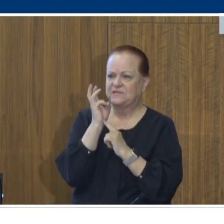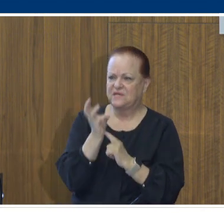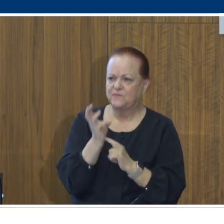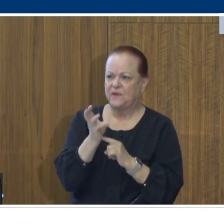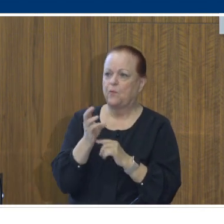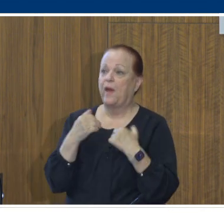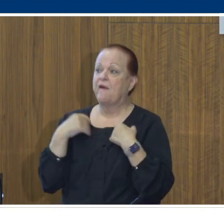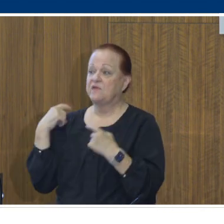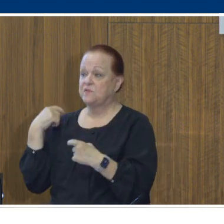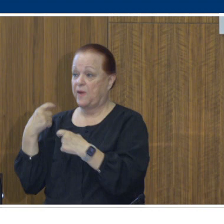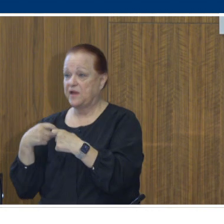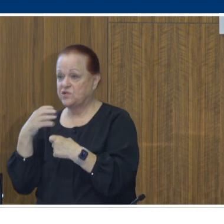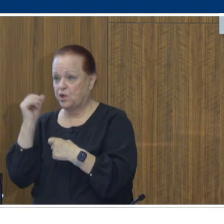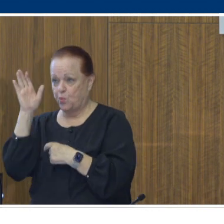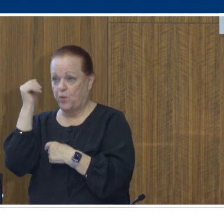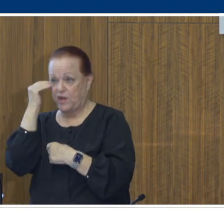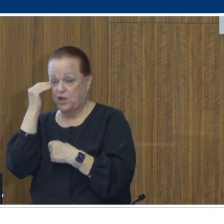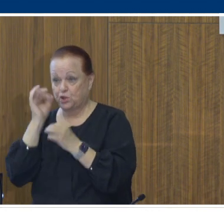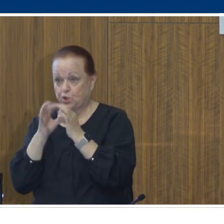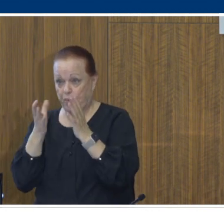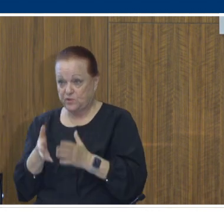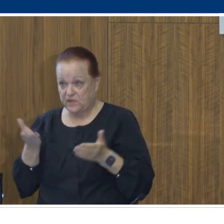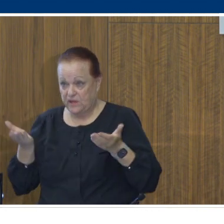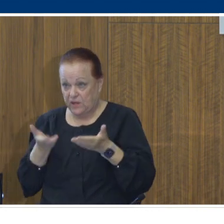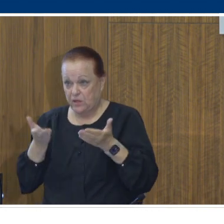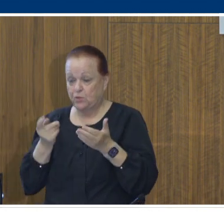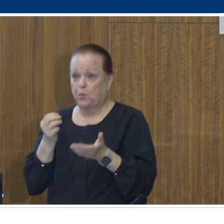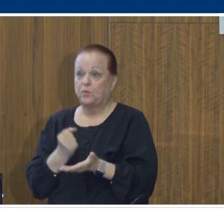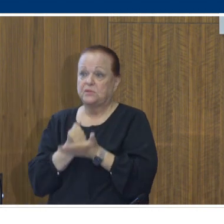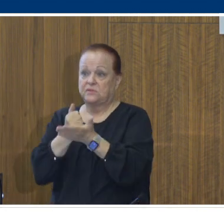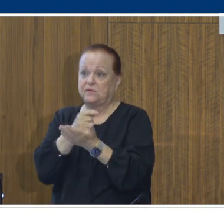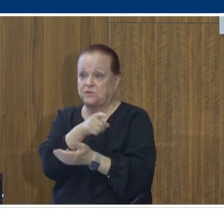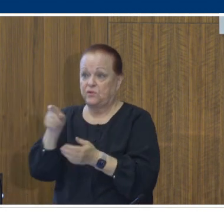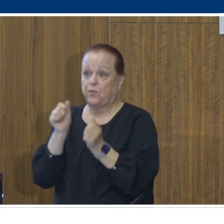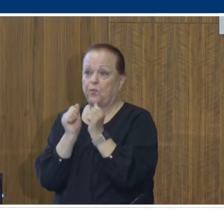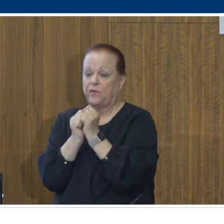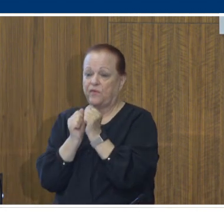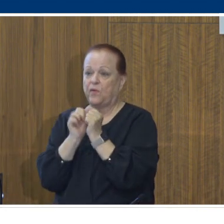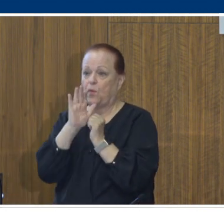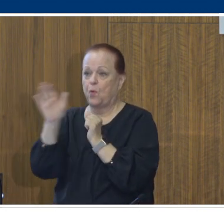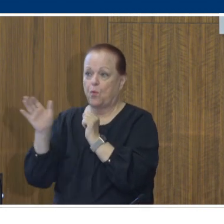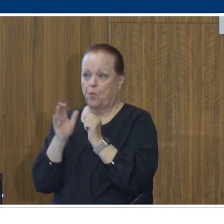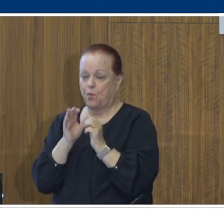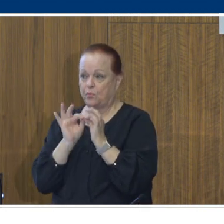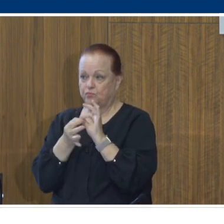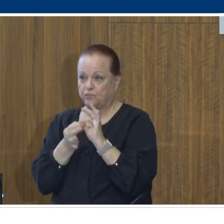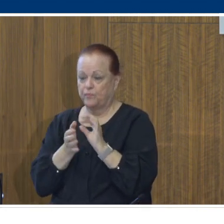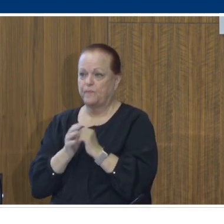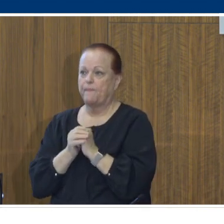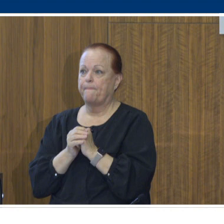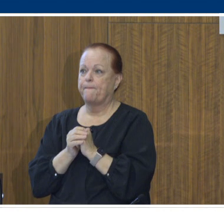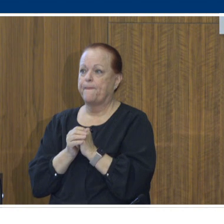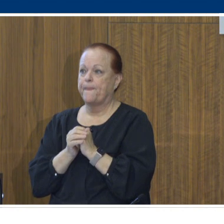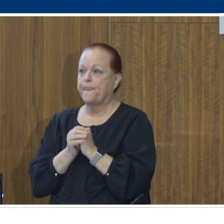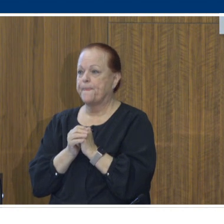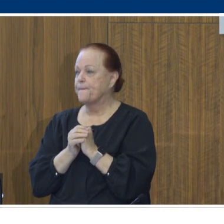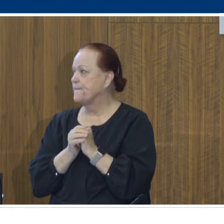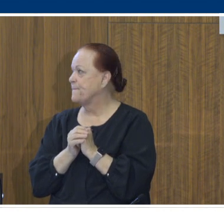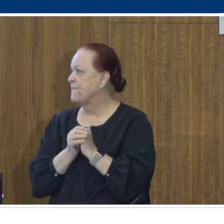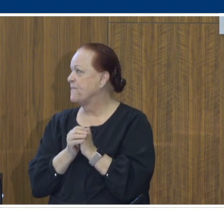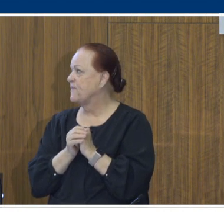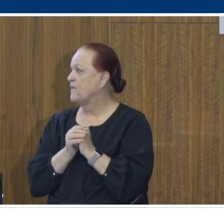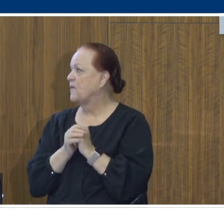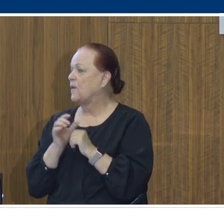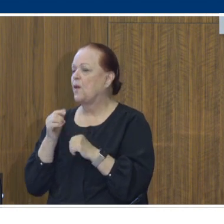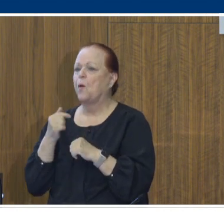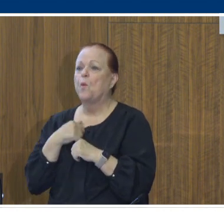and Korean interpreters here that are available to assist with translation. We are not monitoring Facebook at the present time, but obviously